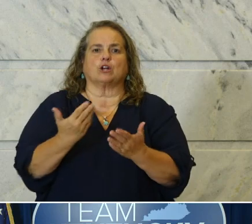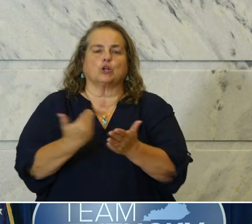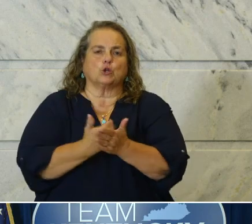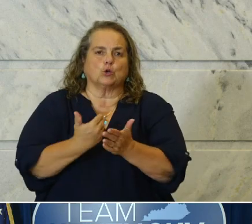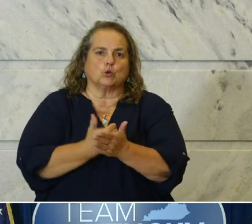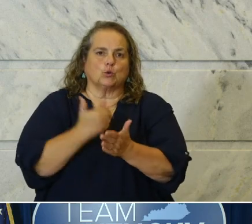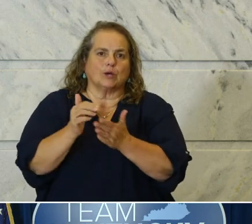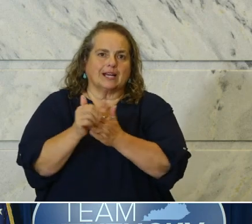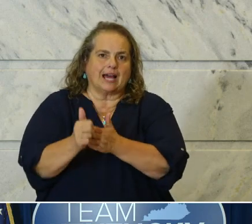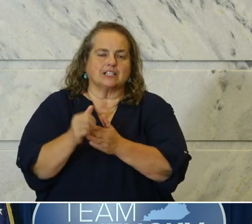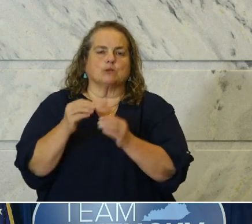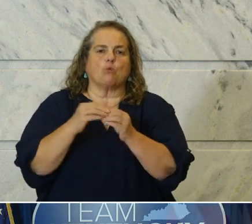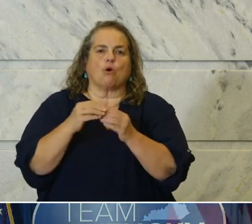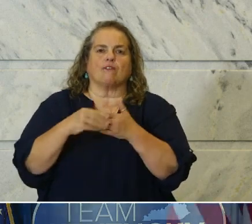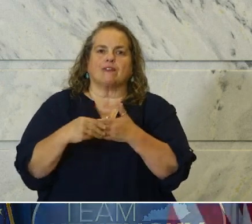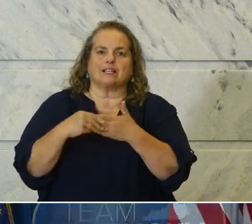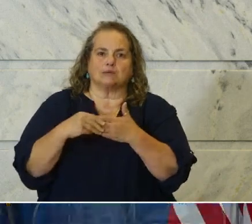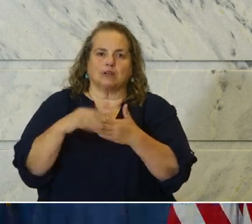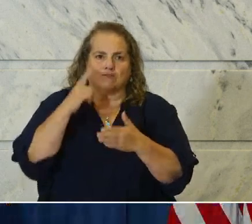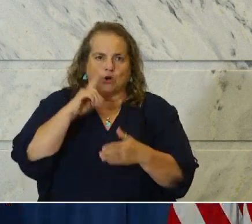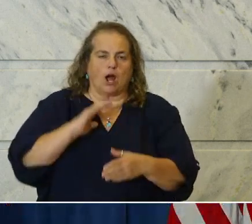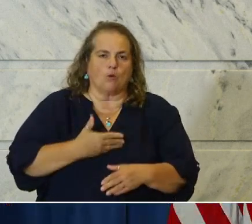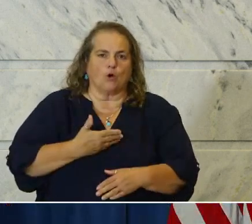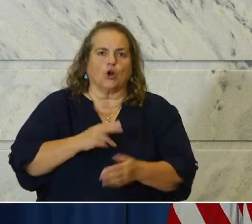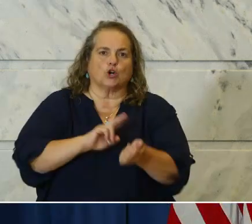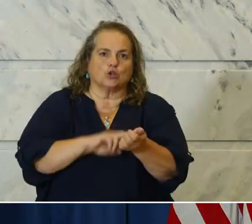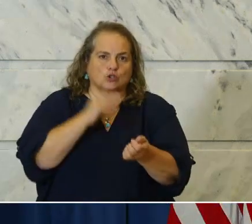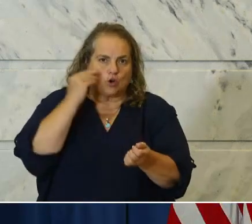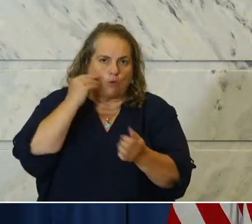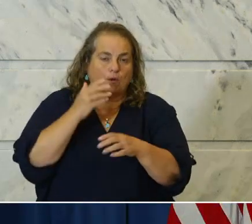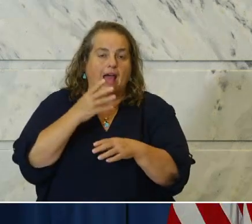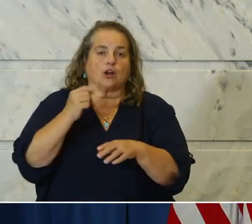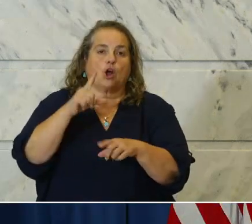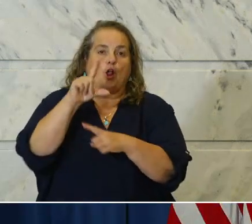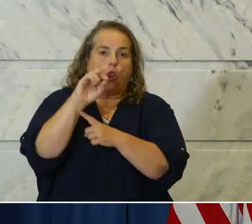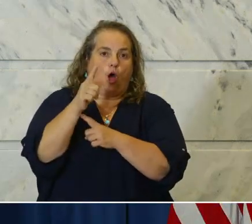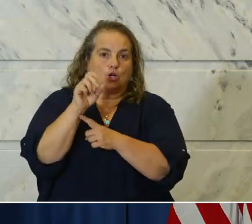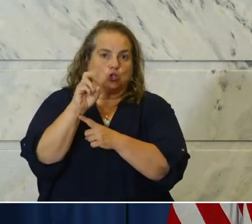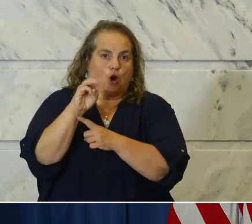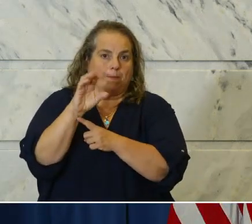guidance, a little more flexibility for our long-term care partners. Thank you.